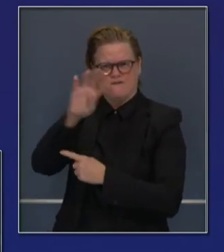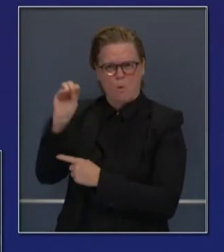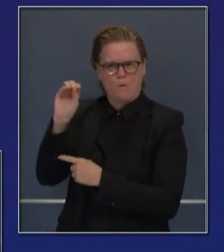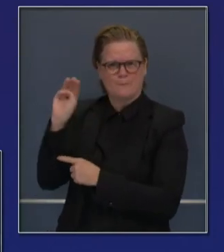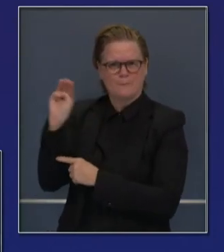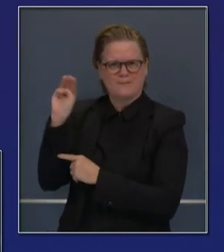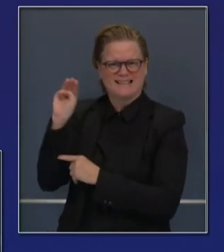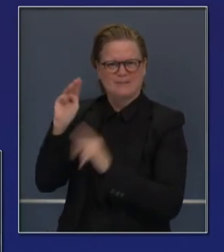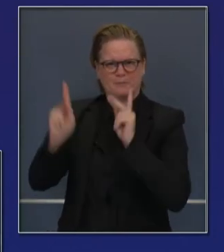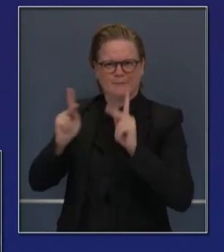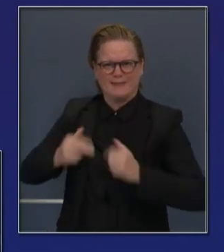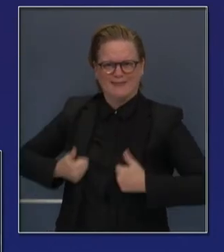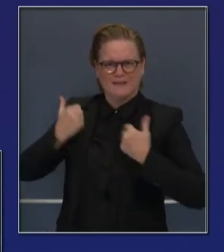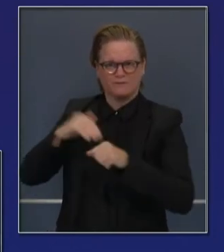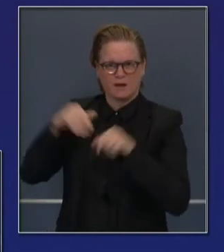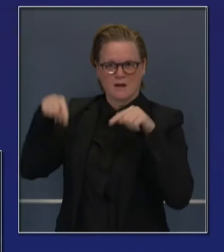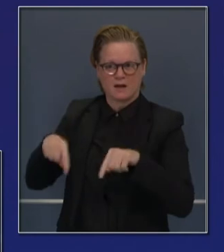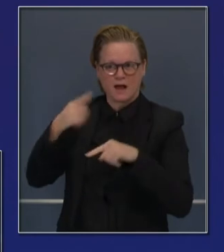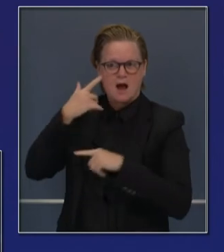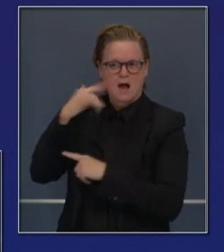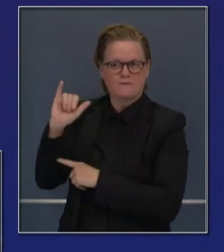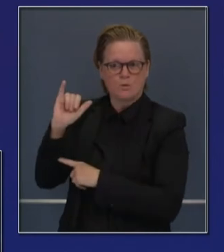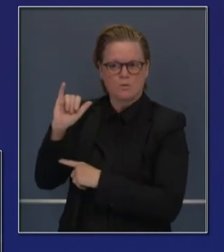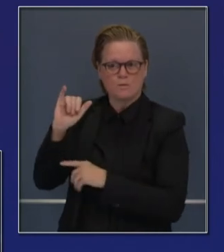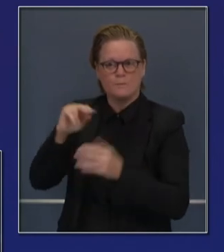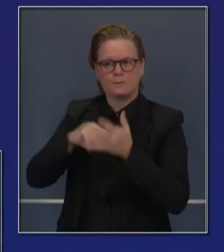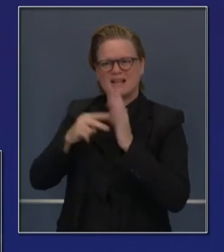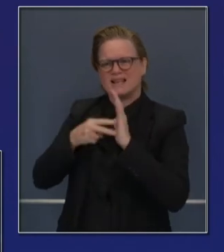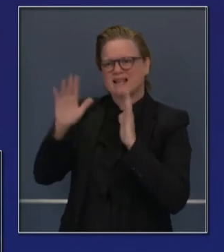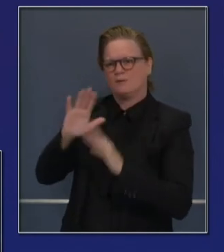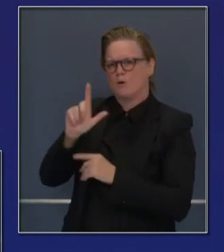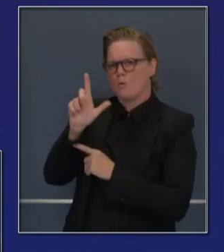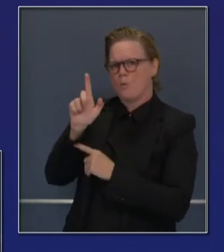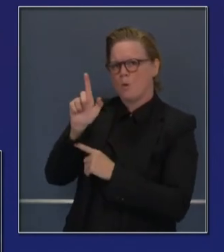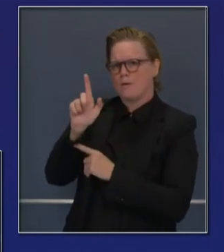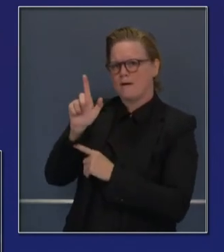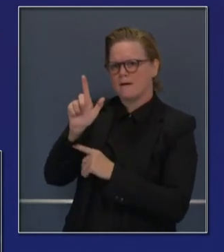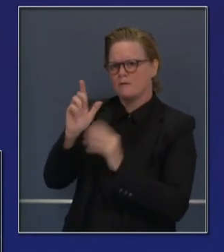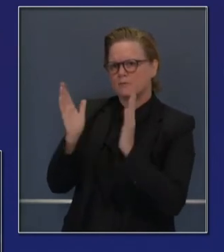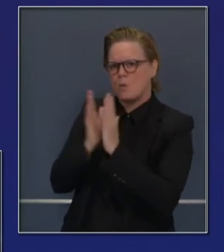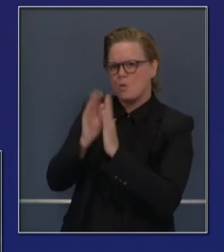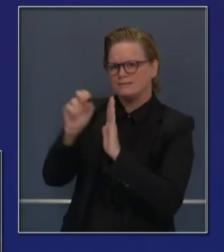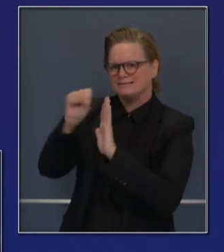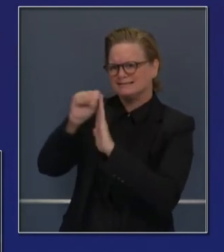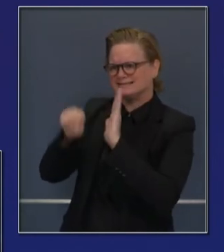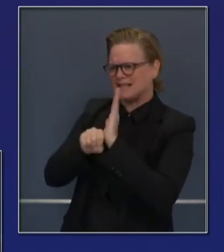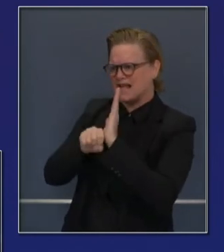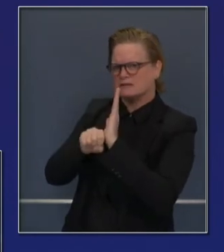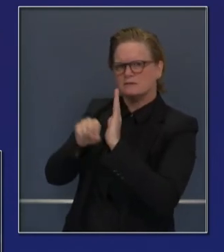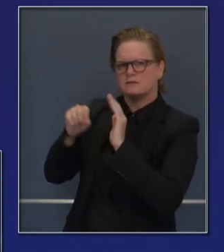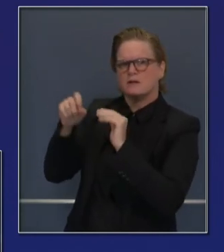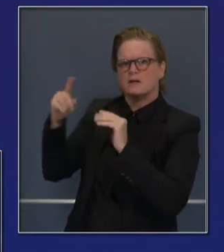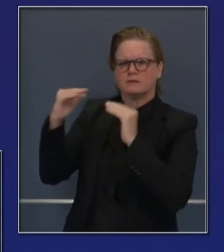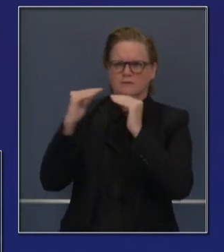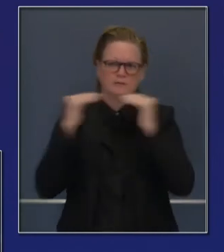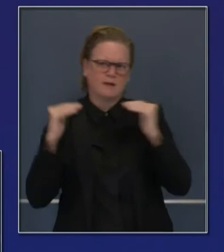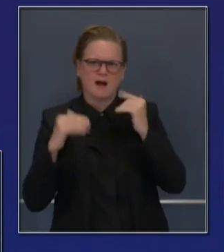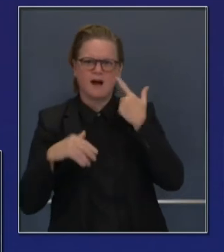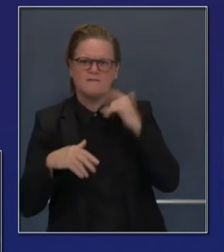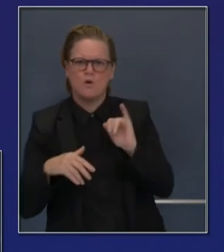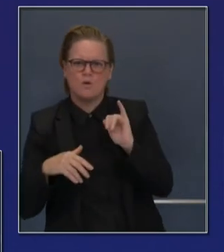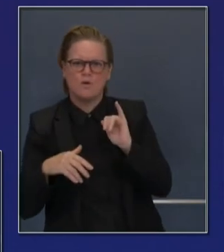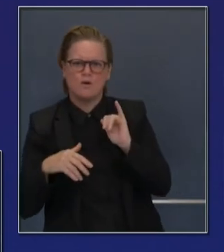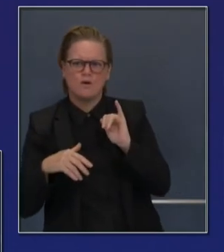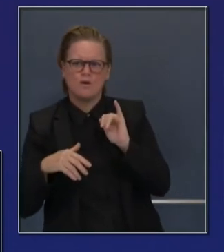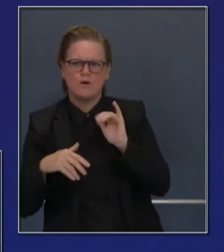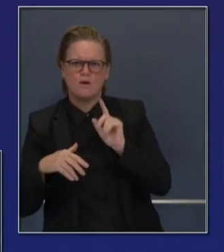for California, and I would ask this for consideration, I don't have any great expectation, but just for